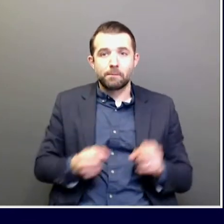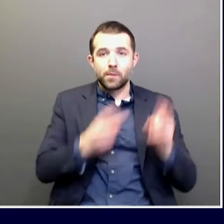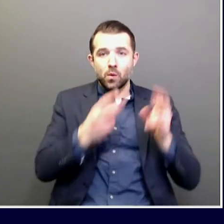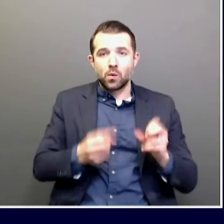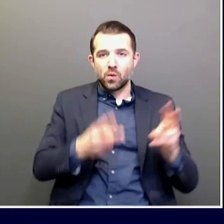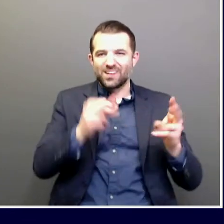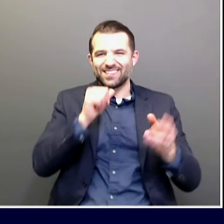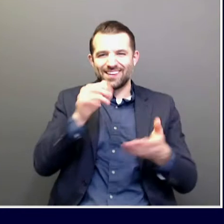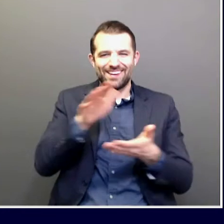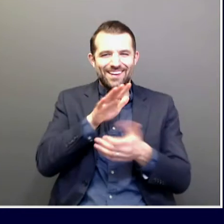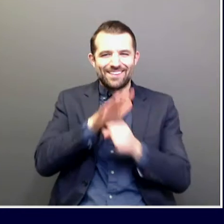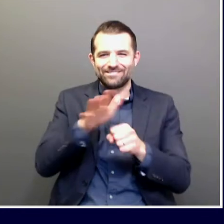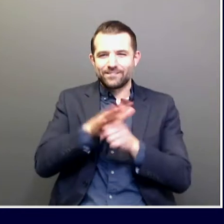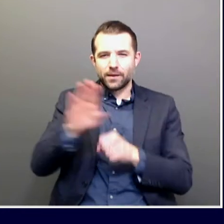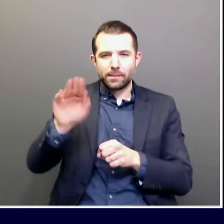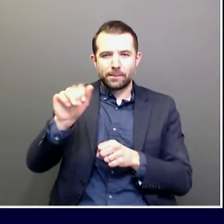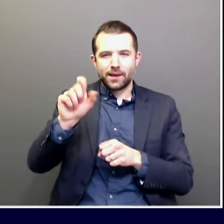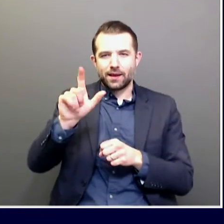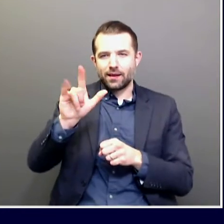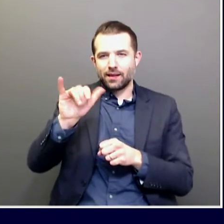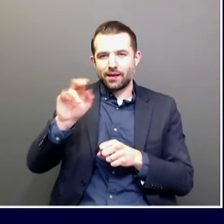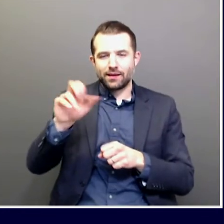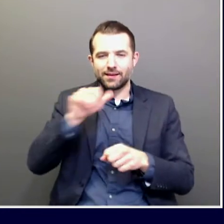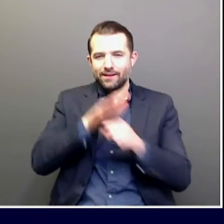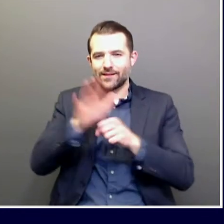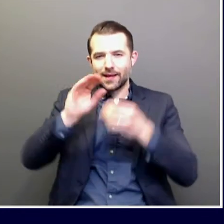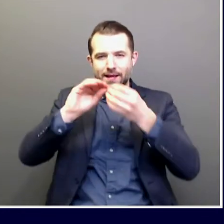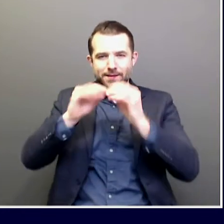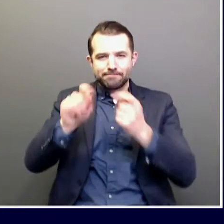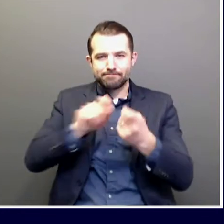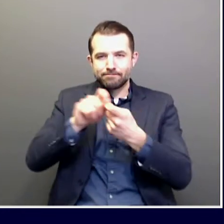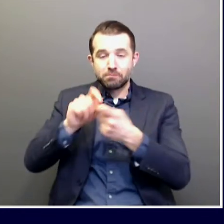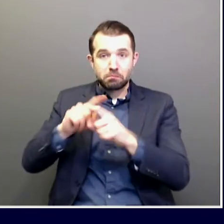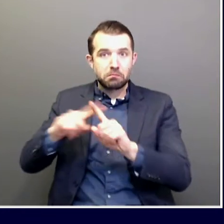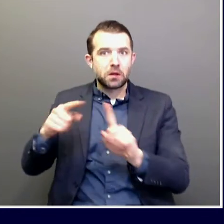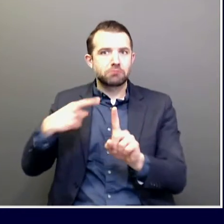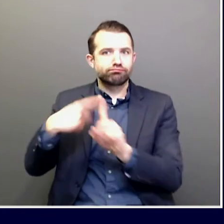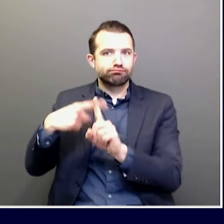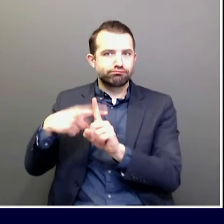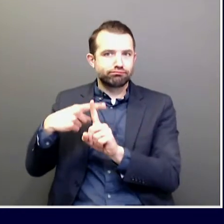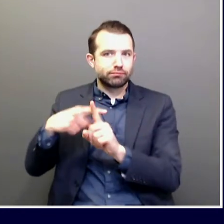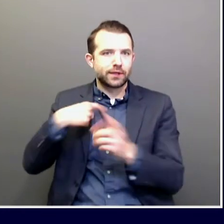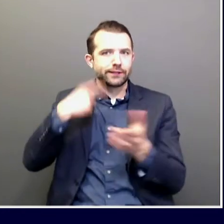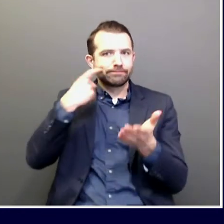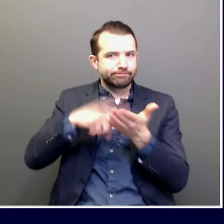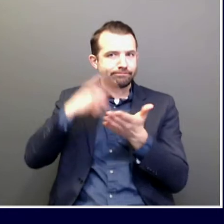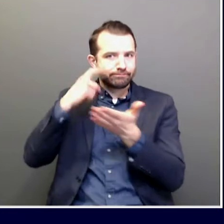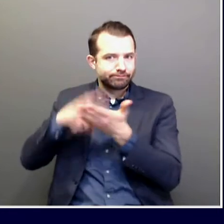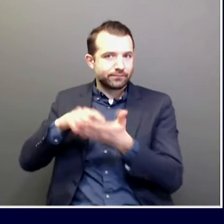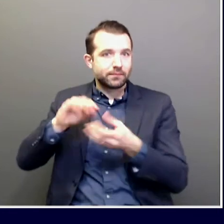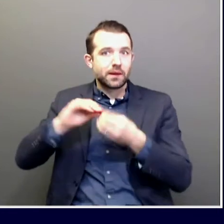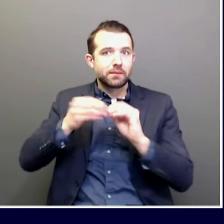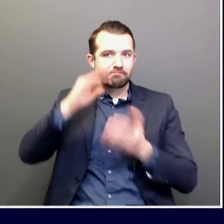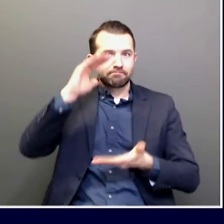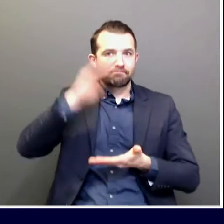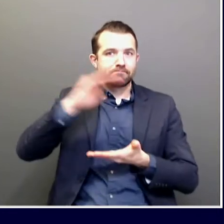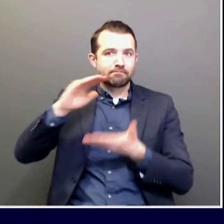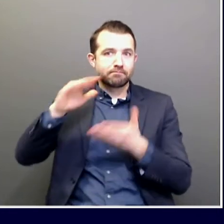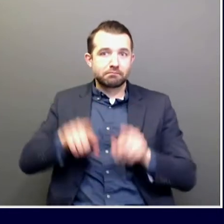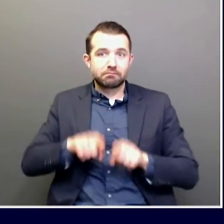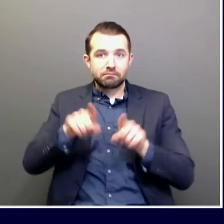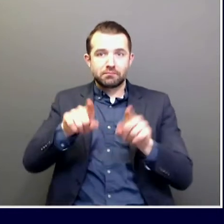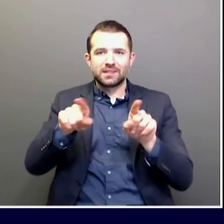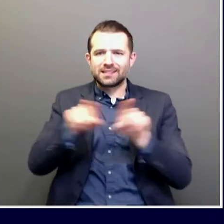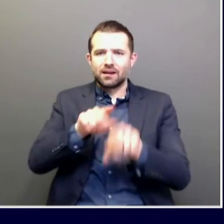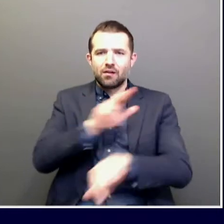some counterexamples to that, Patty, so I don't want to say it's been universal amongst all the sites. There have been some sites that started downward and then